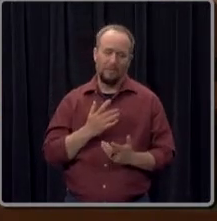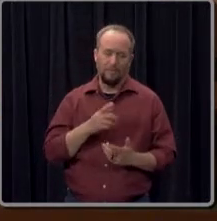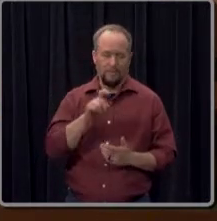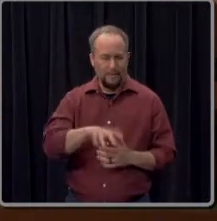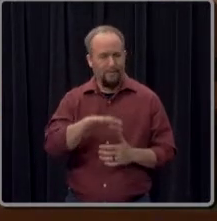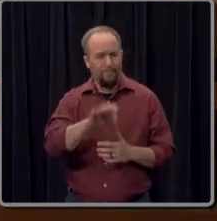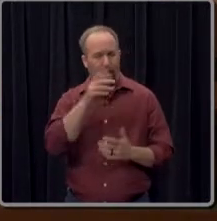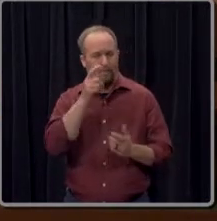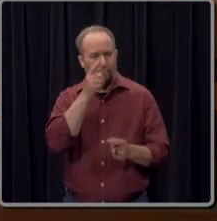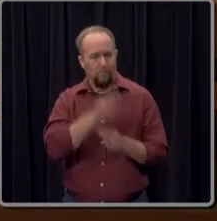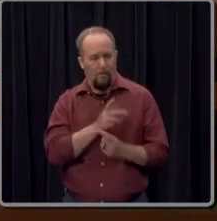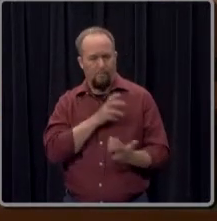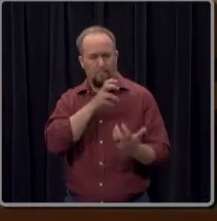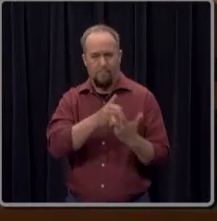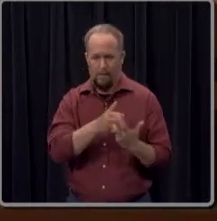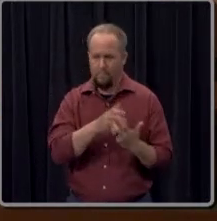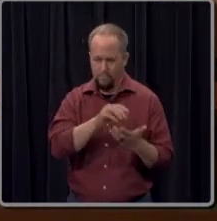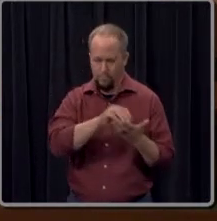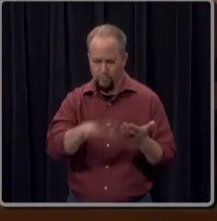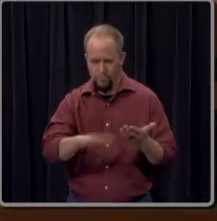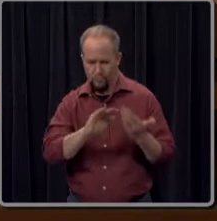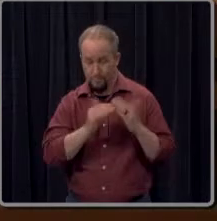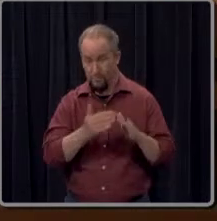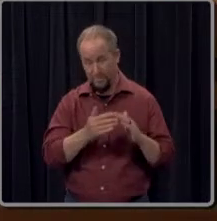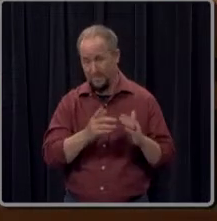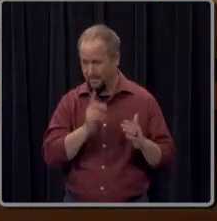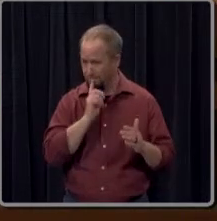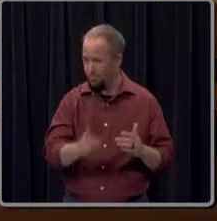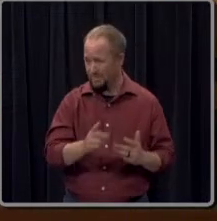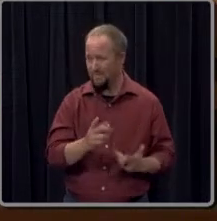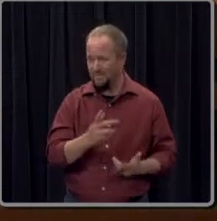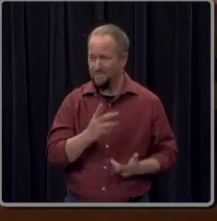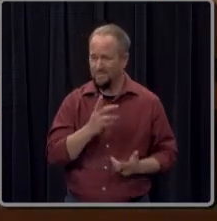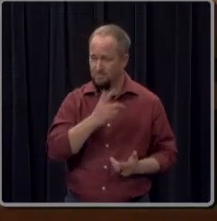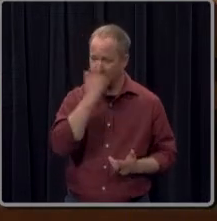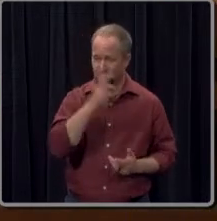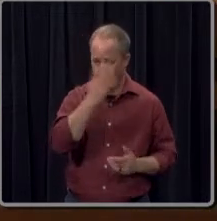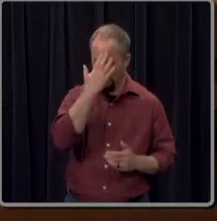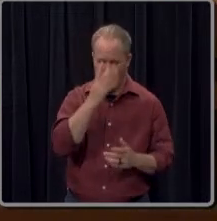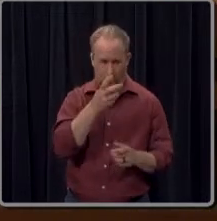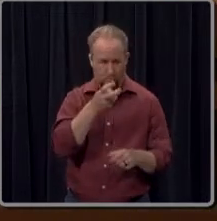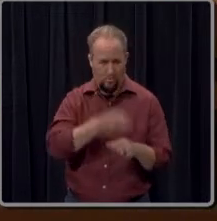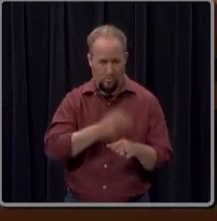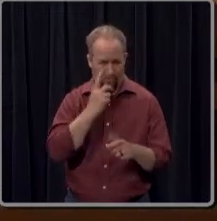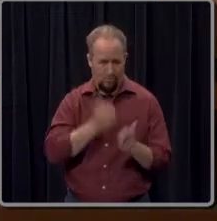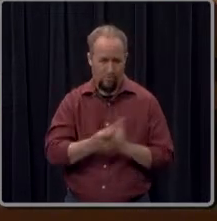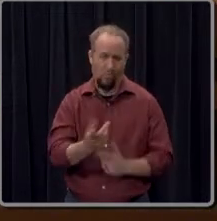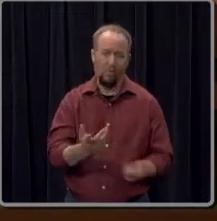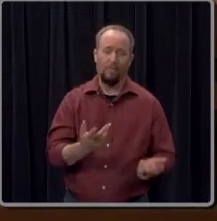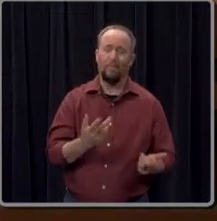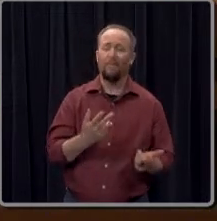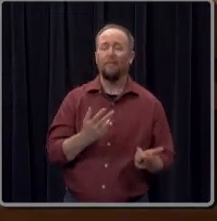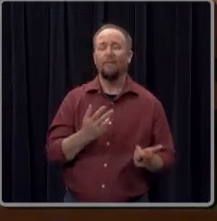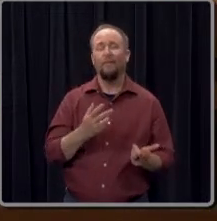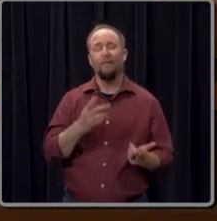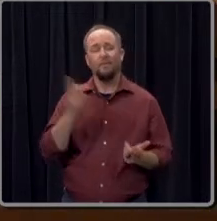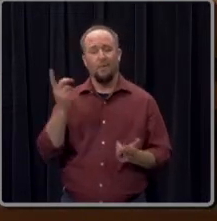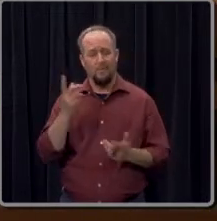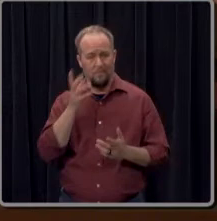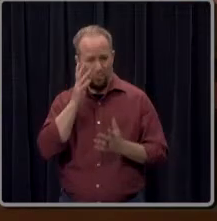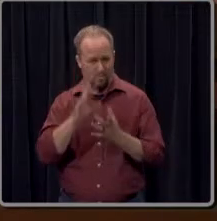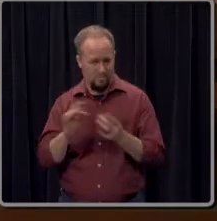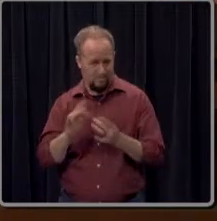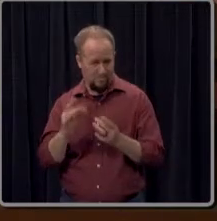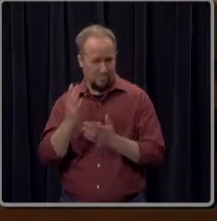right thing for our students and our community is real because we know that it's a hardship for everyone. So Dr. McMullen's going to talk through